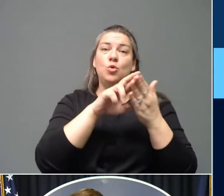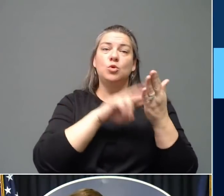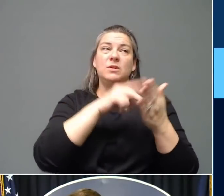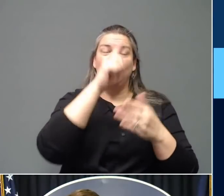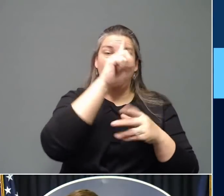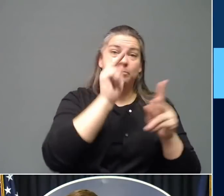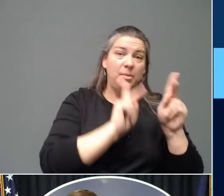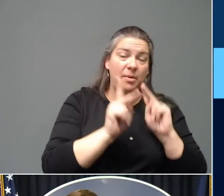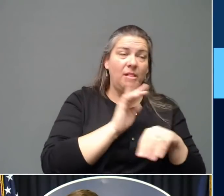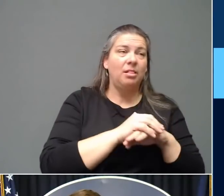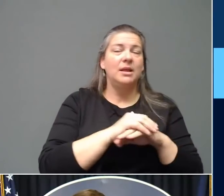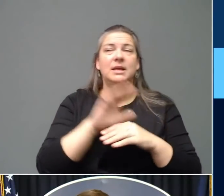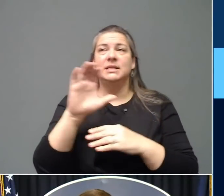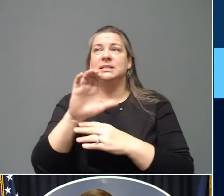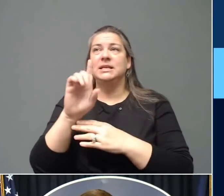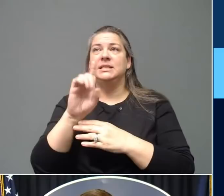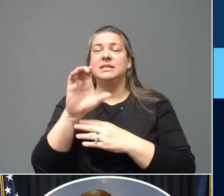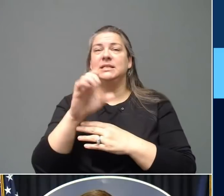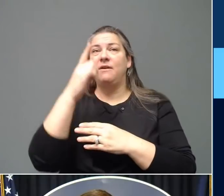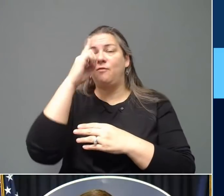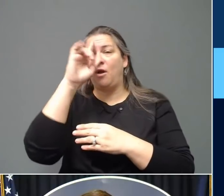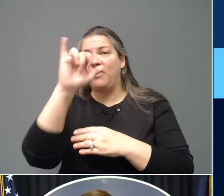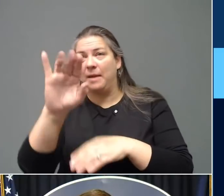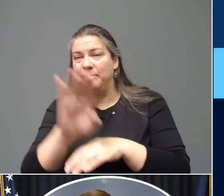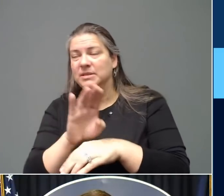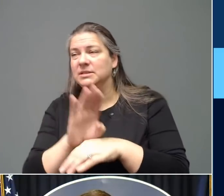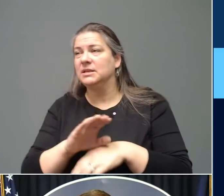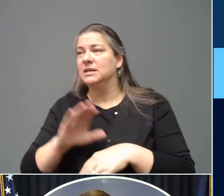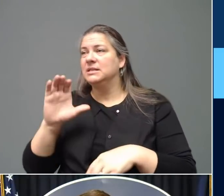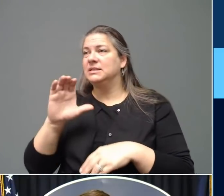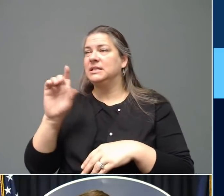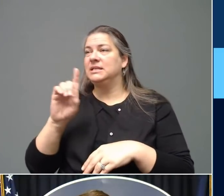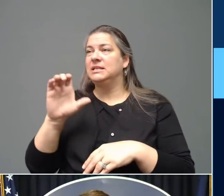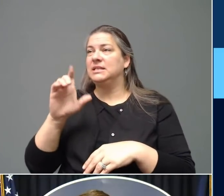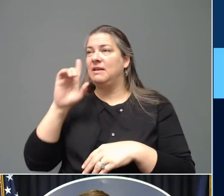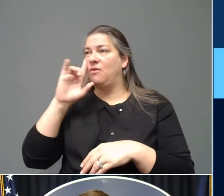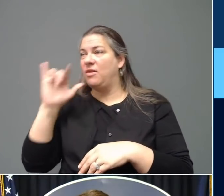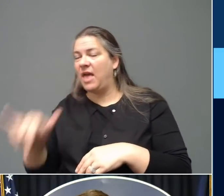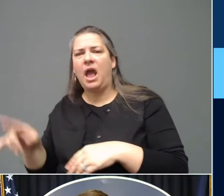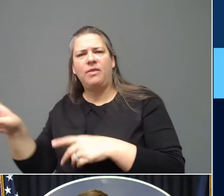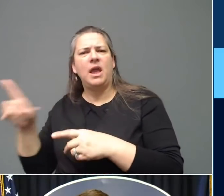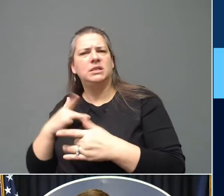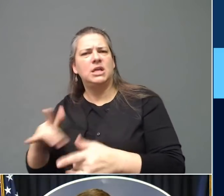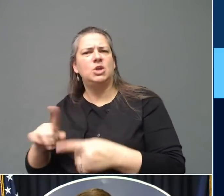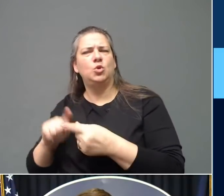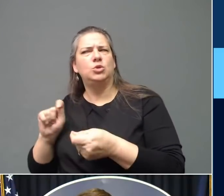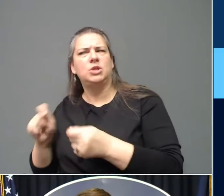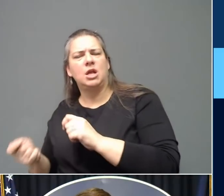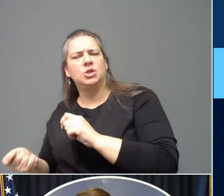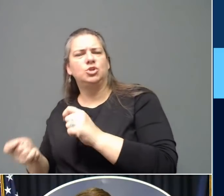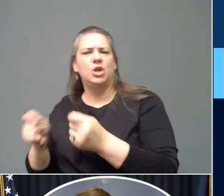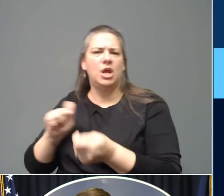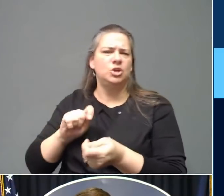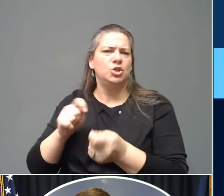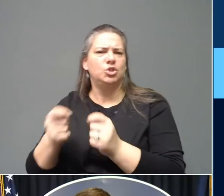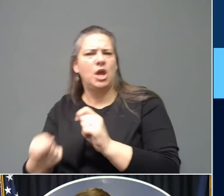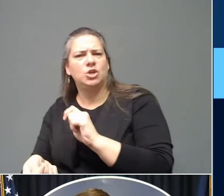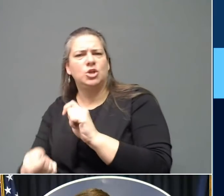changed on almost a daily basis. In fact, the business guidance still references the reopening plan for the